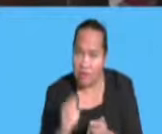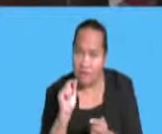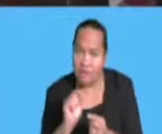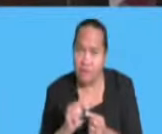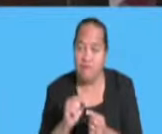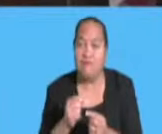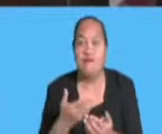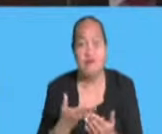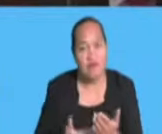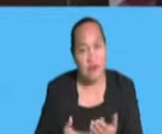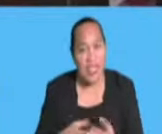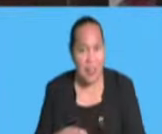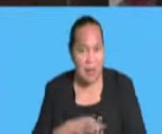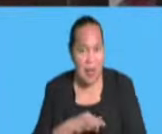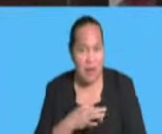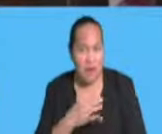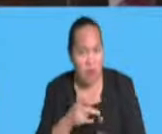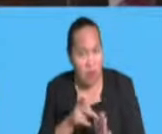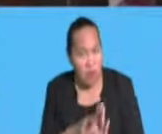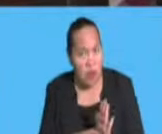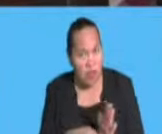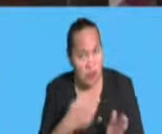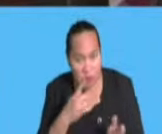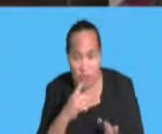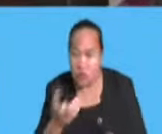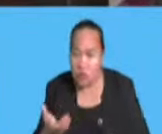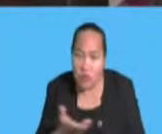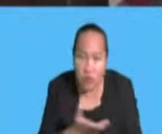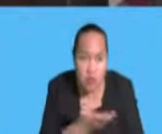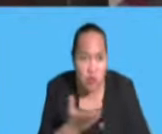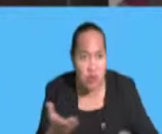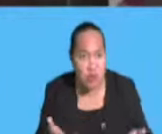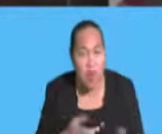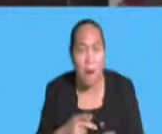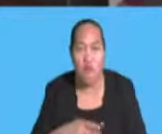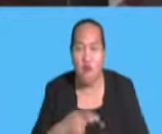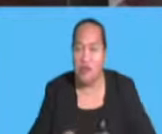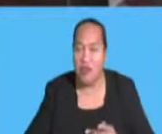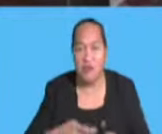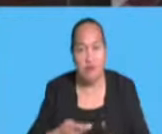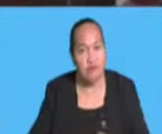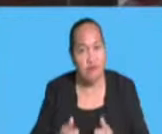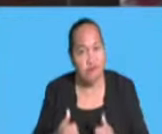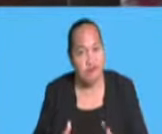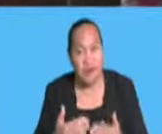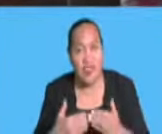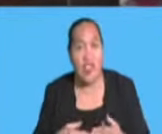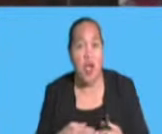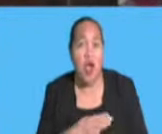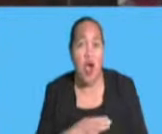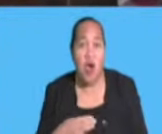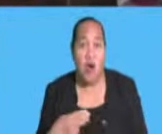the benefits of drawing up physical policies based on dialogue and a consultative process. As the Honourable Minister of